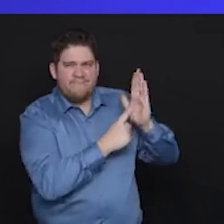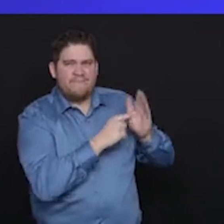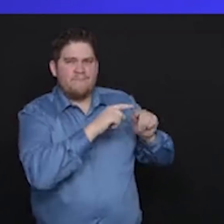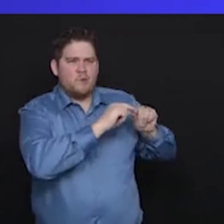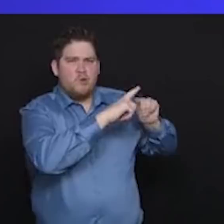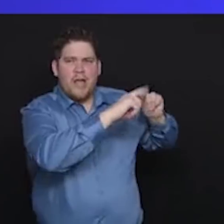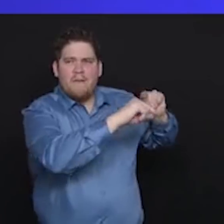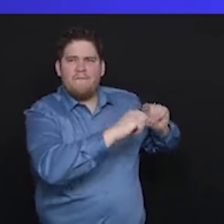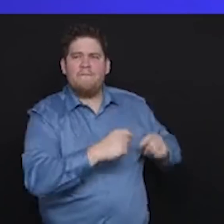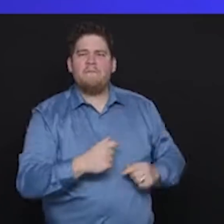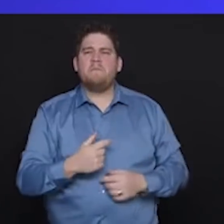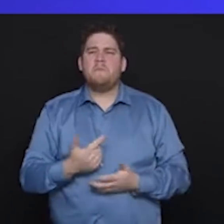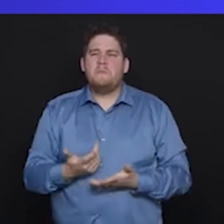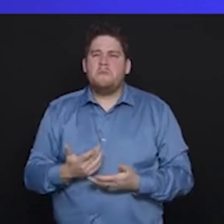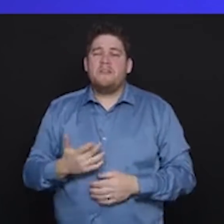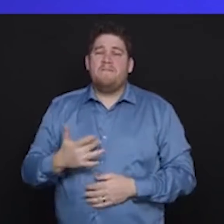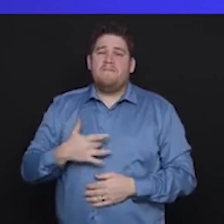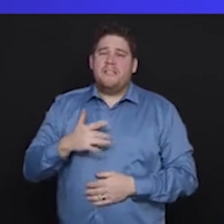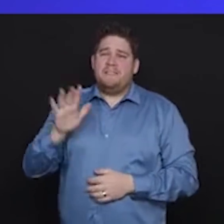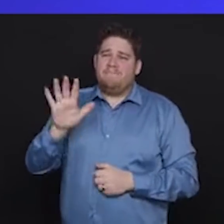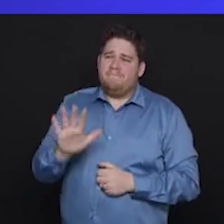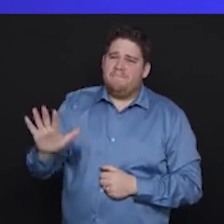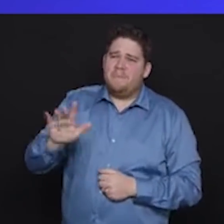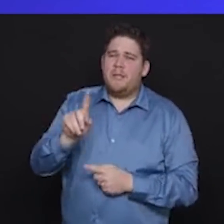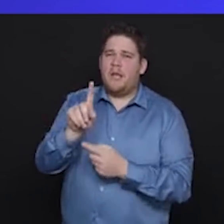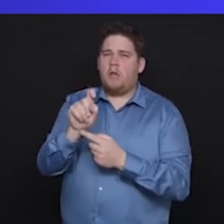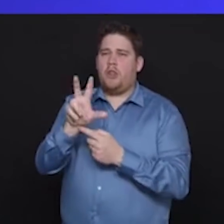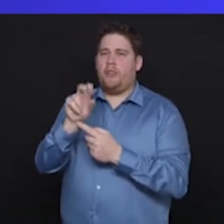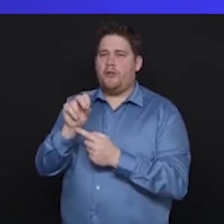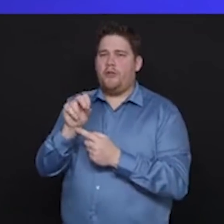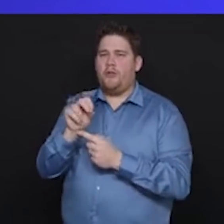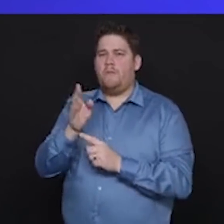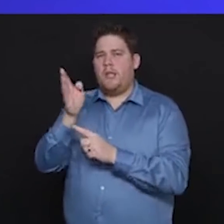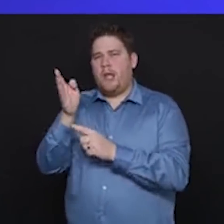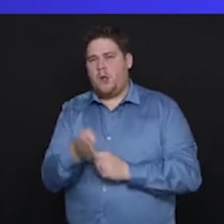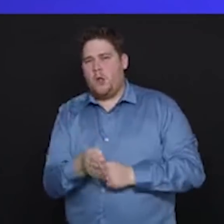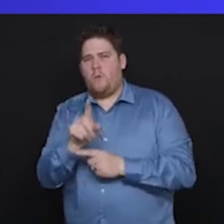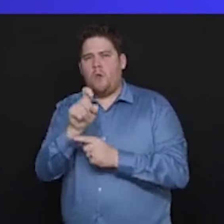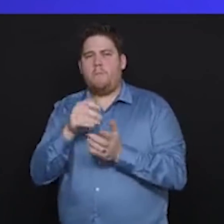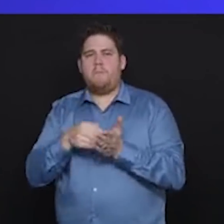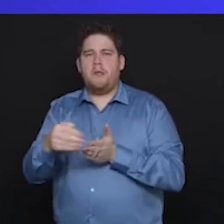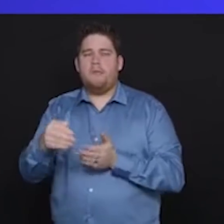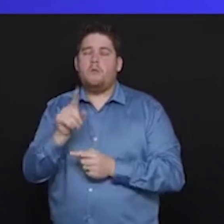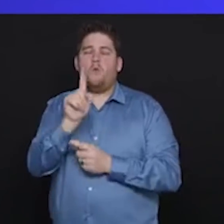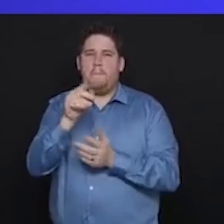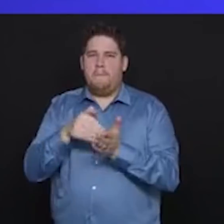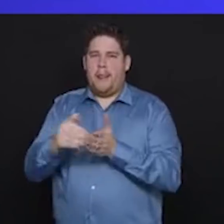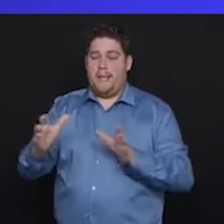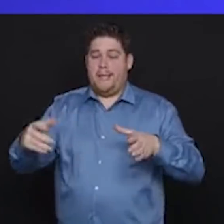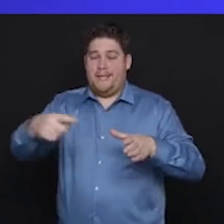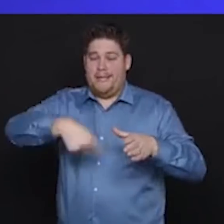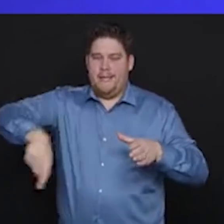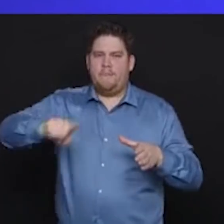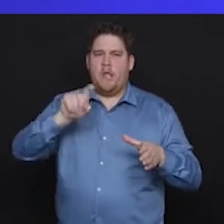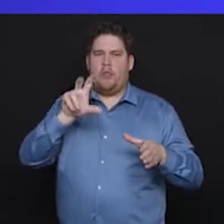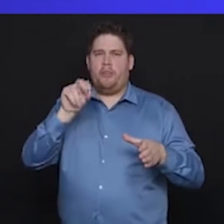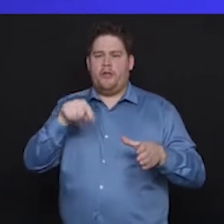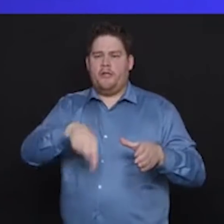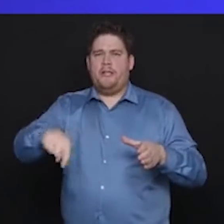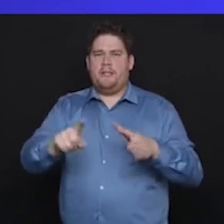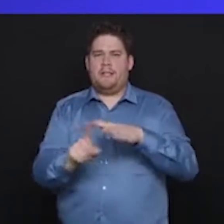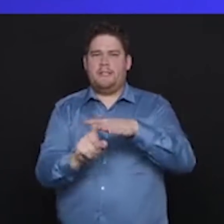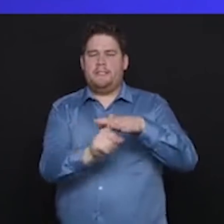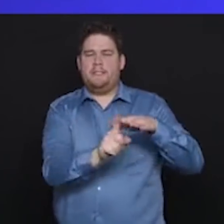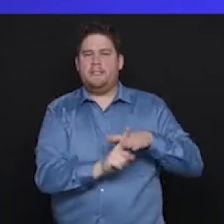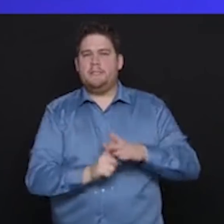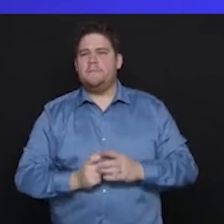130 cases per million. That would give us, what we, in the range of 2,000 to